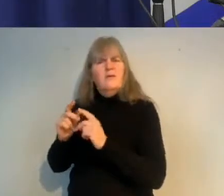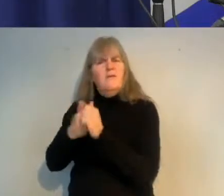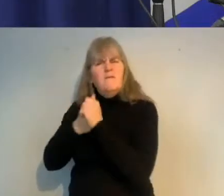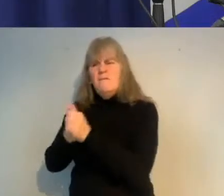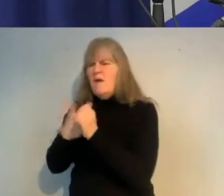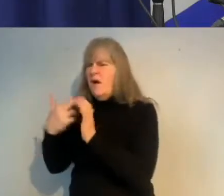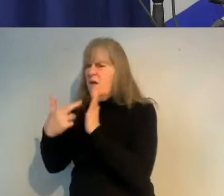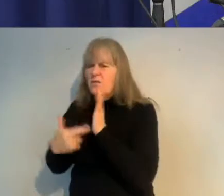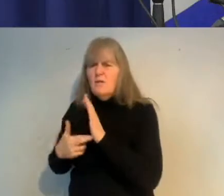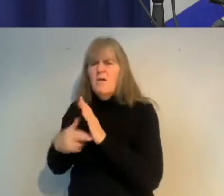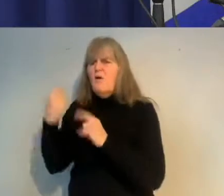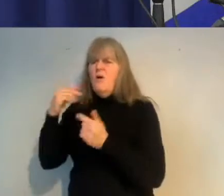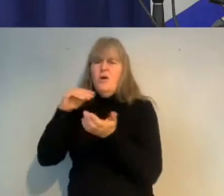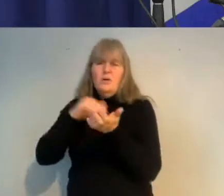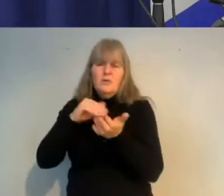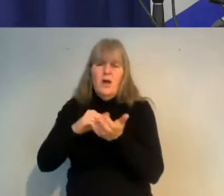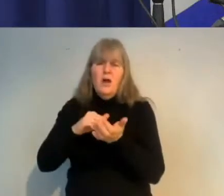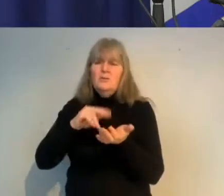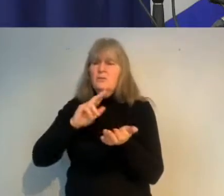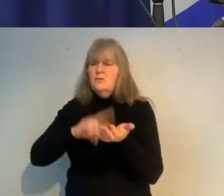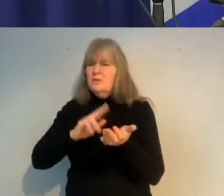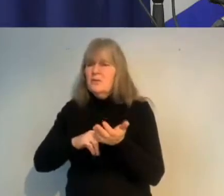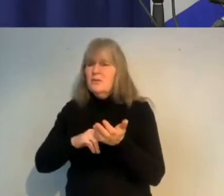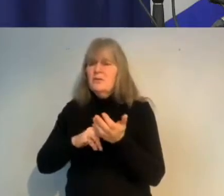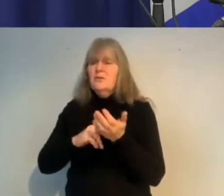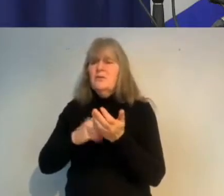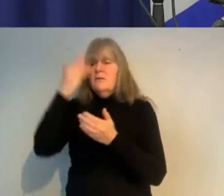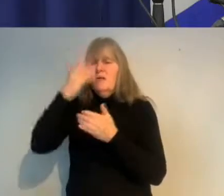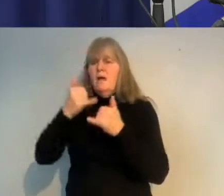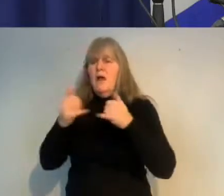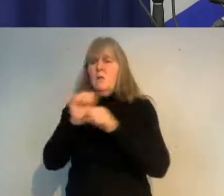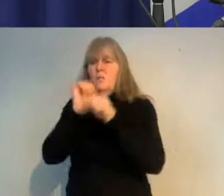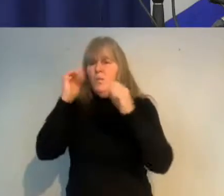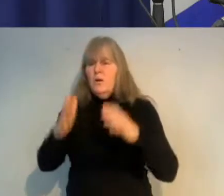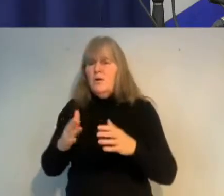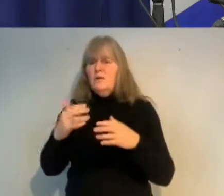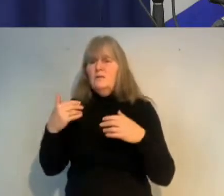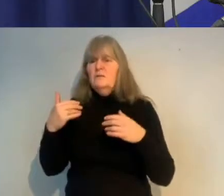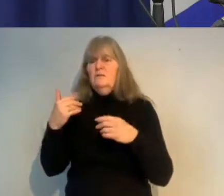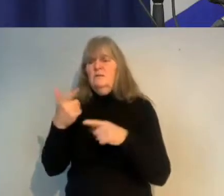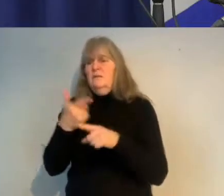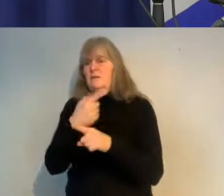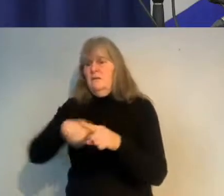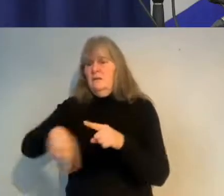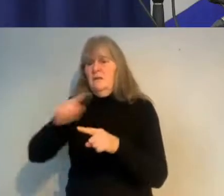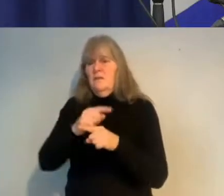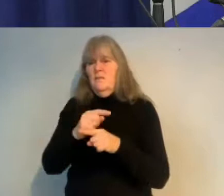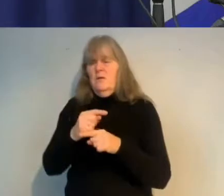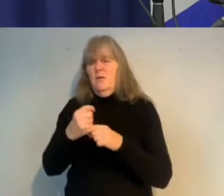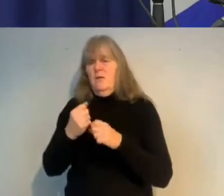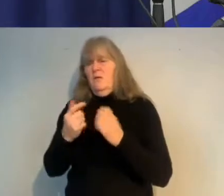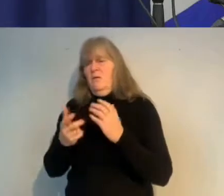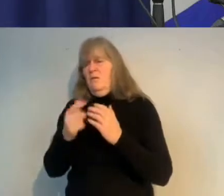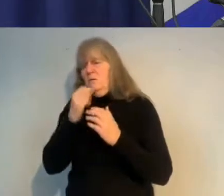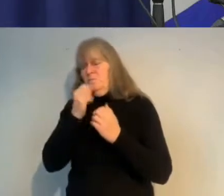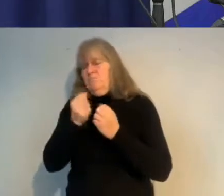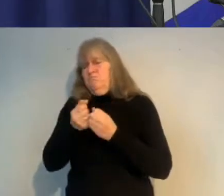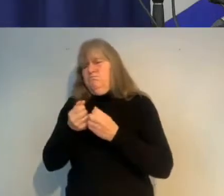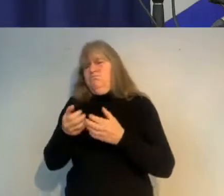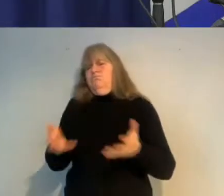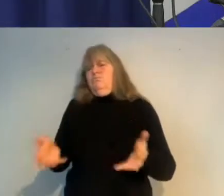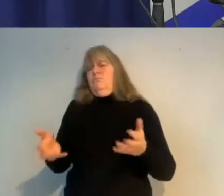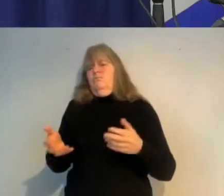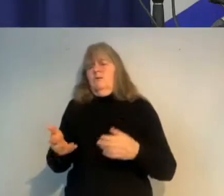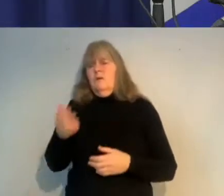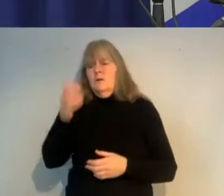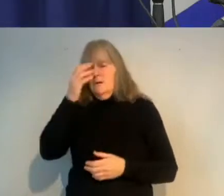doctors, nurses, and other frontline workers, who many of whom are very close to burnout, and that is real. Do it for